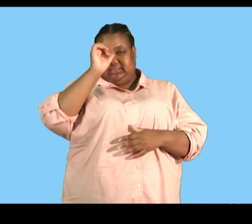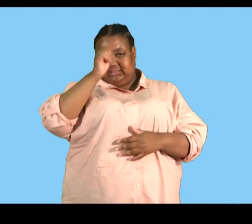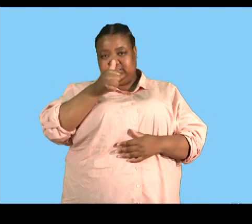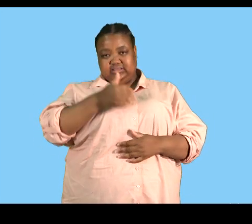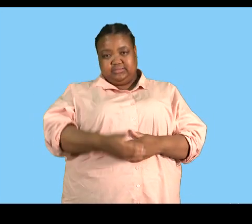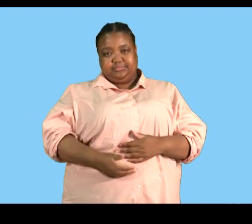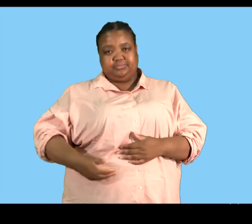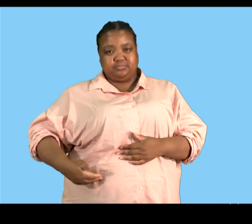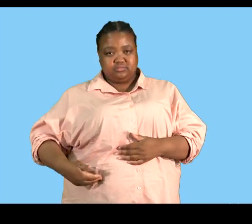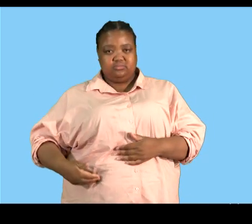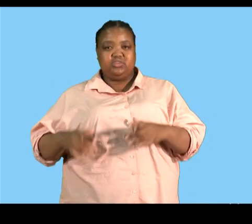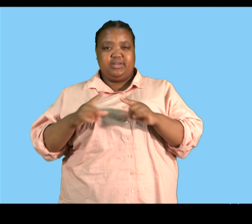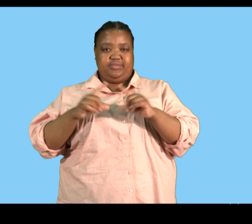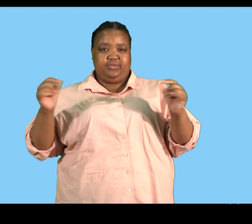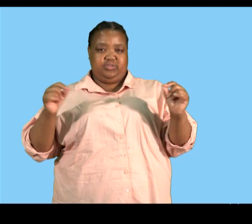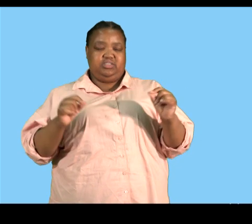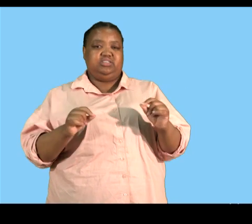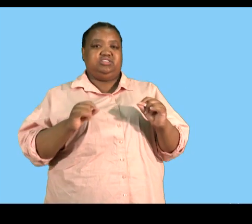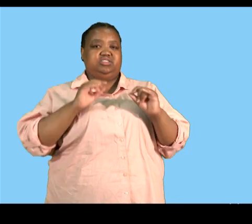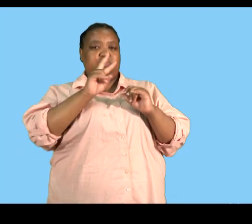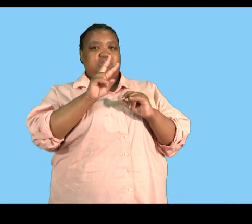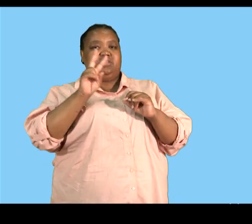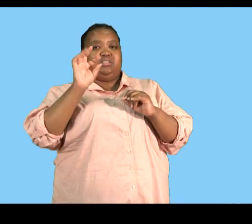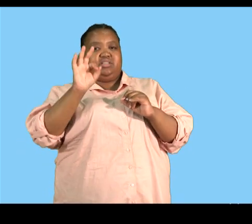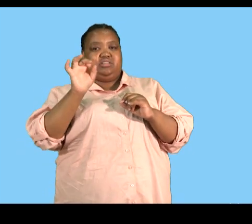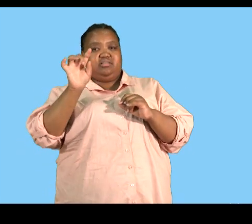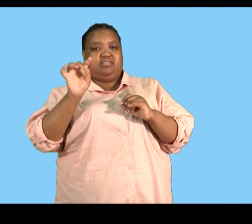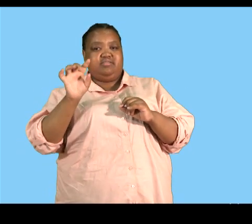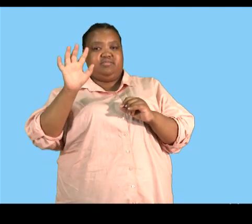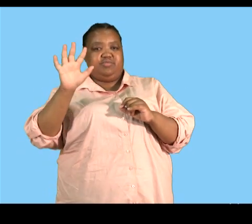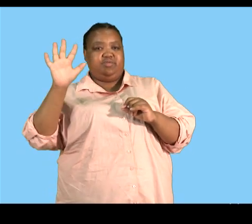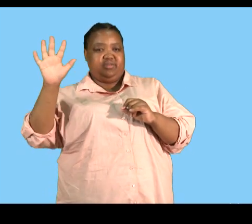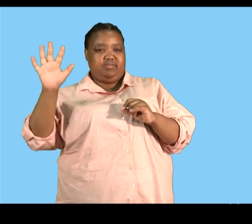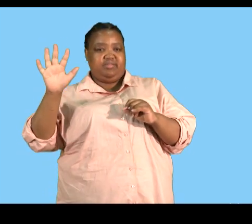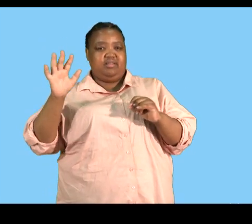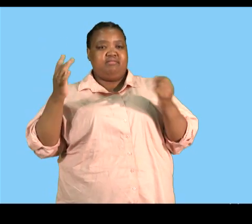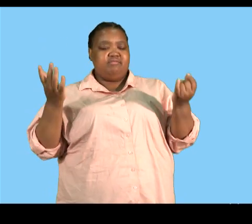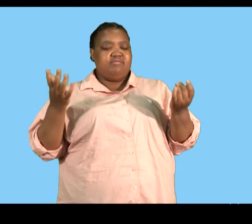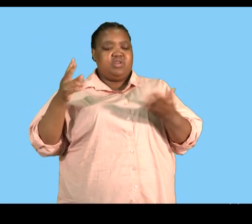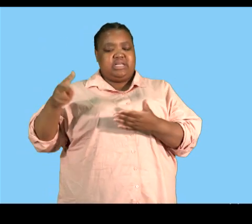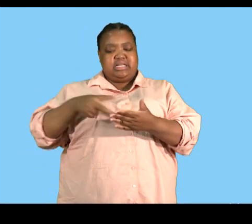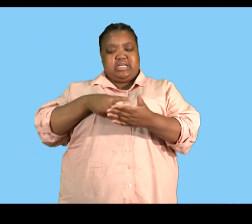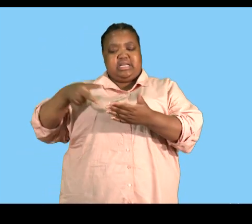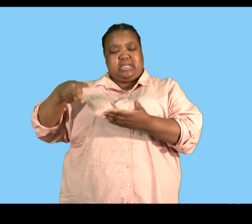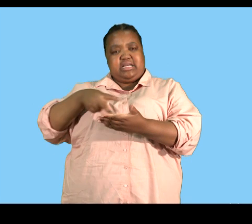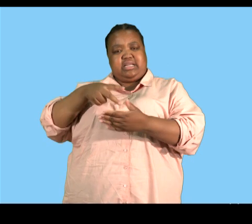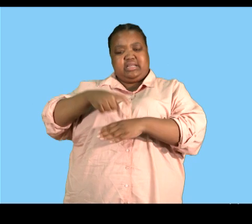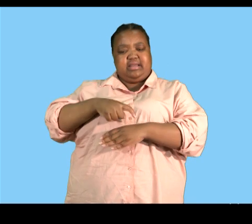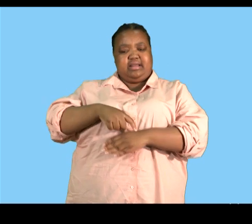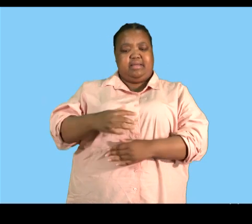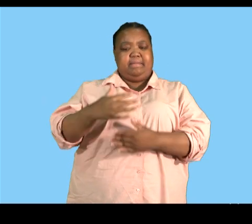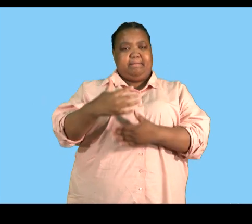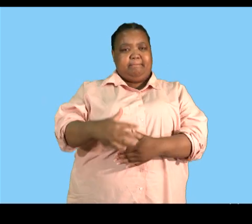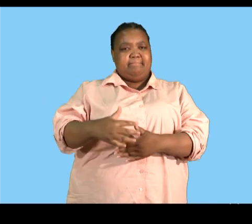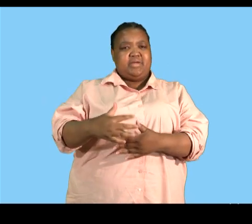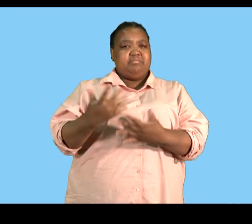23:55. Determine the duration of the dance in hours and minutes. So in this case, what you can do, look